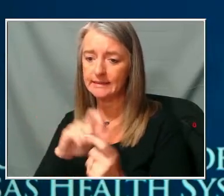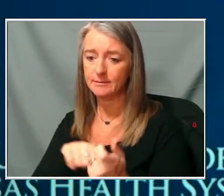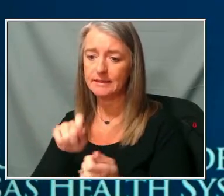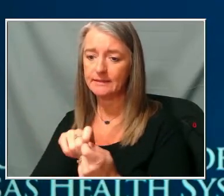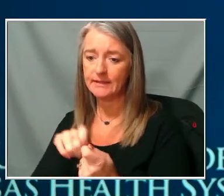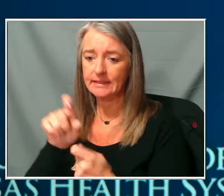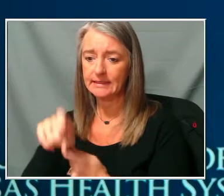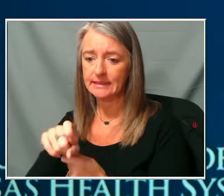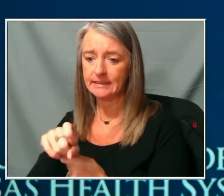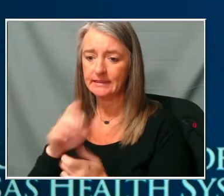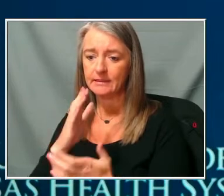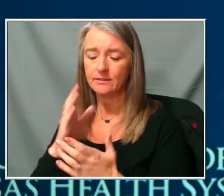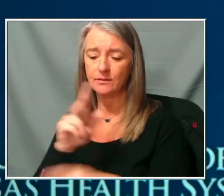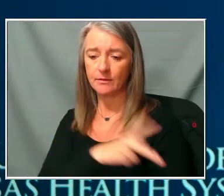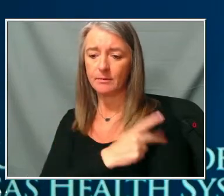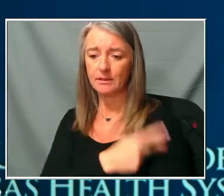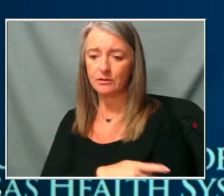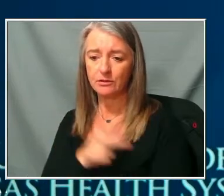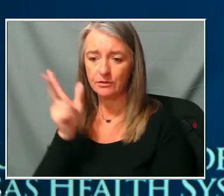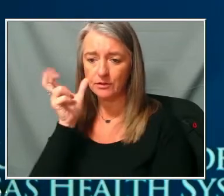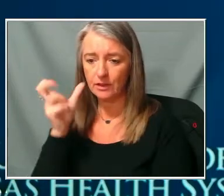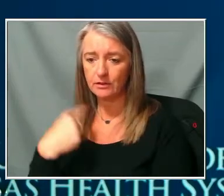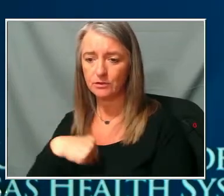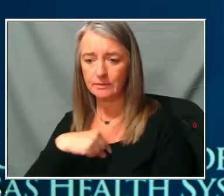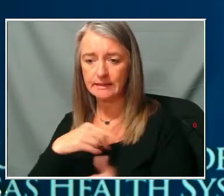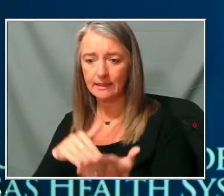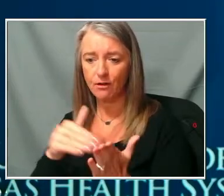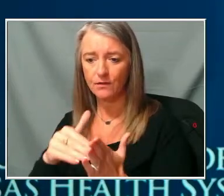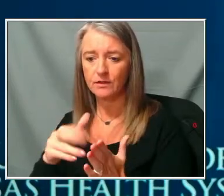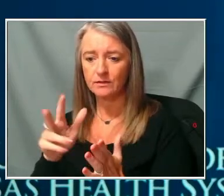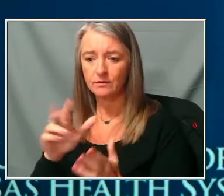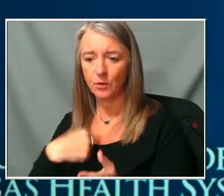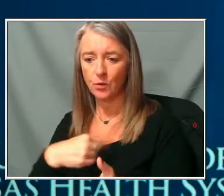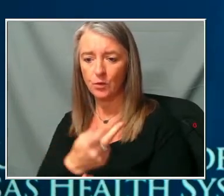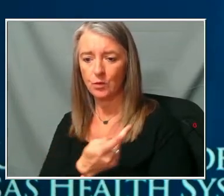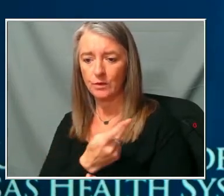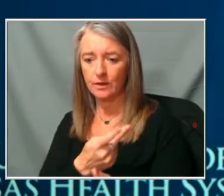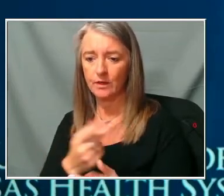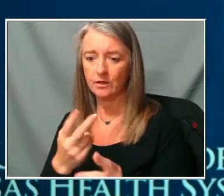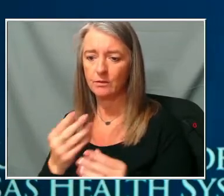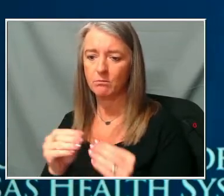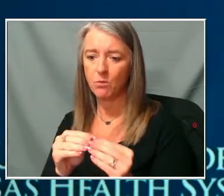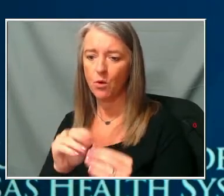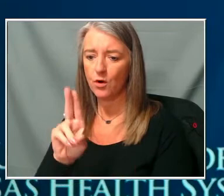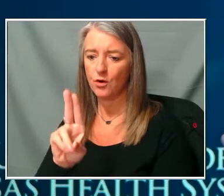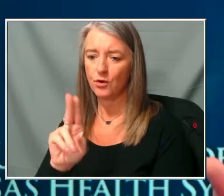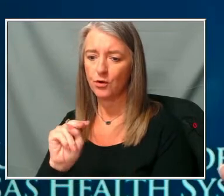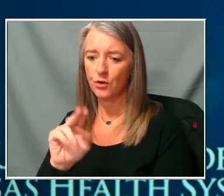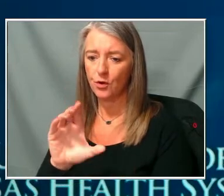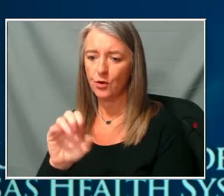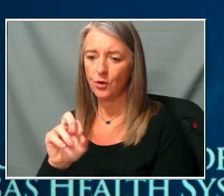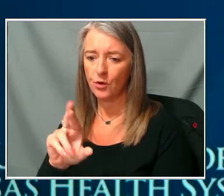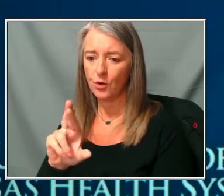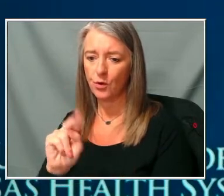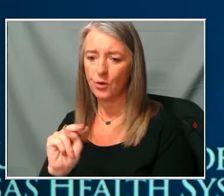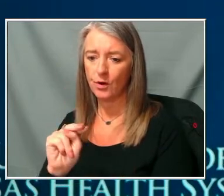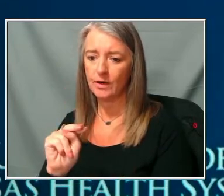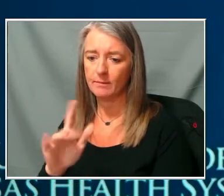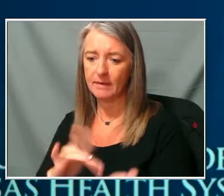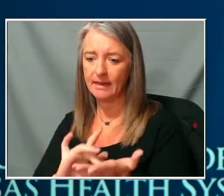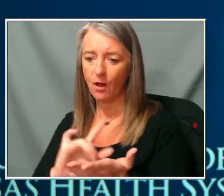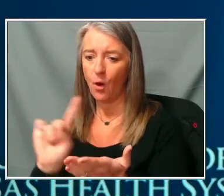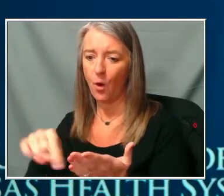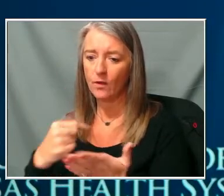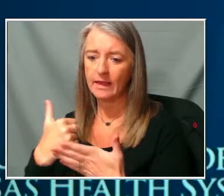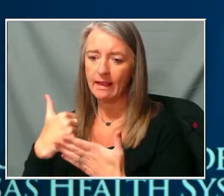patients have heard me say often, and Alex and I have talked about this, we wish we had more unicorn medications and things that were only helpful and